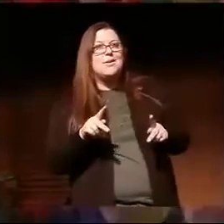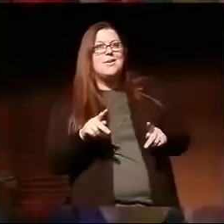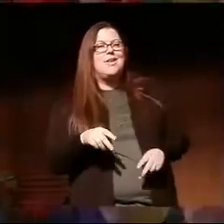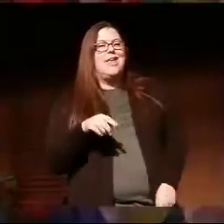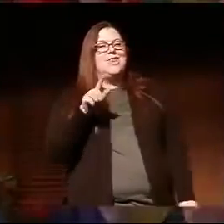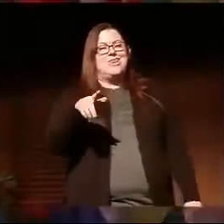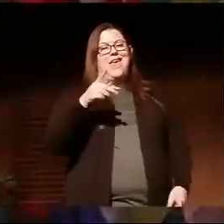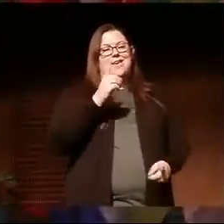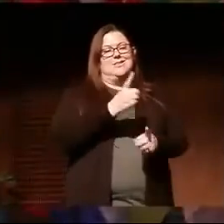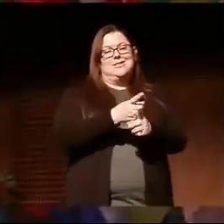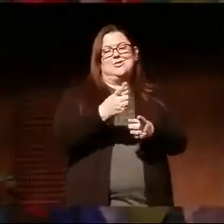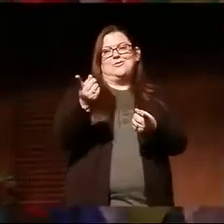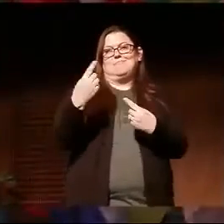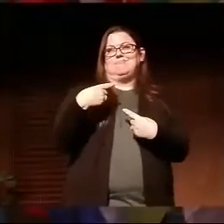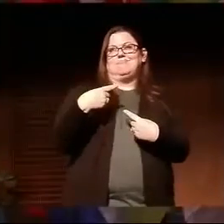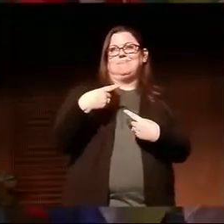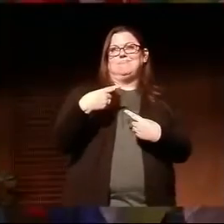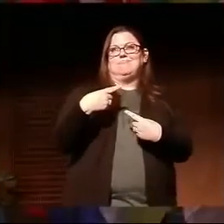comes this sister,